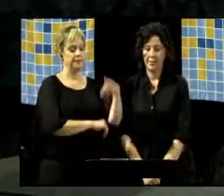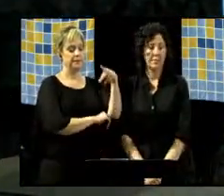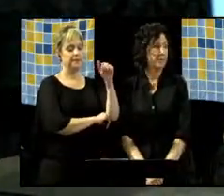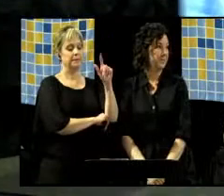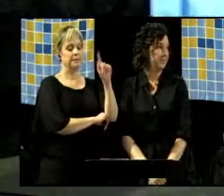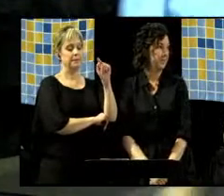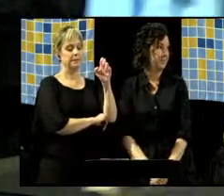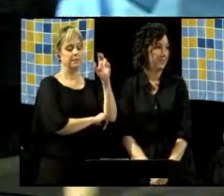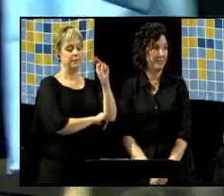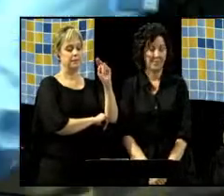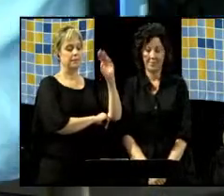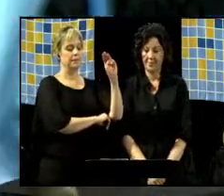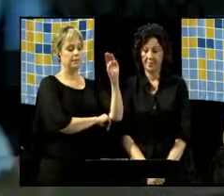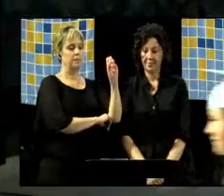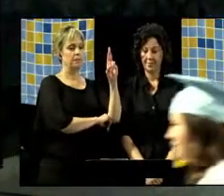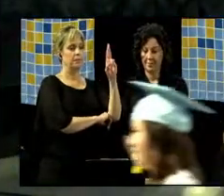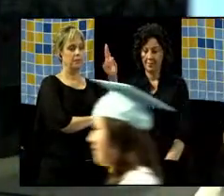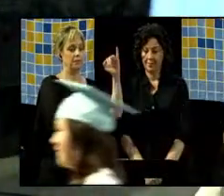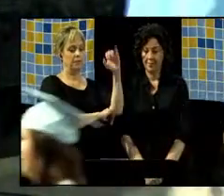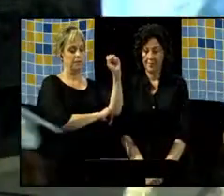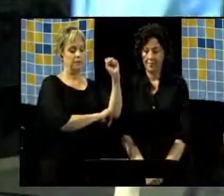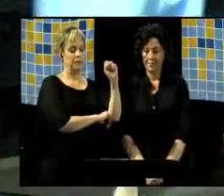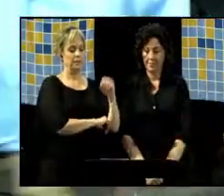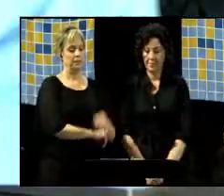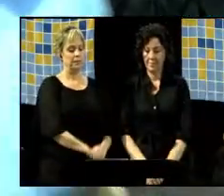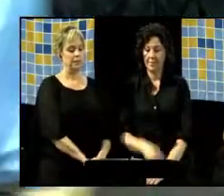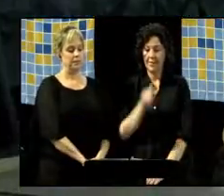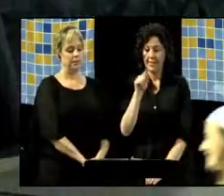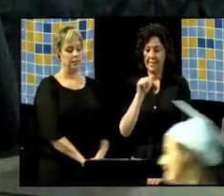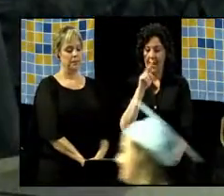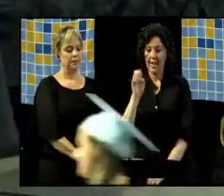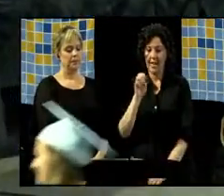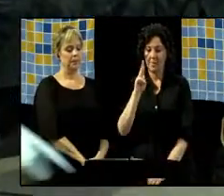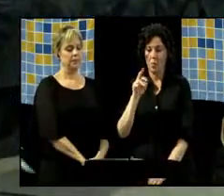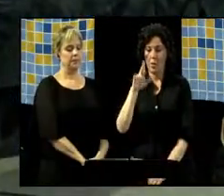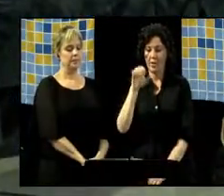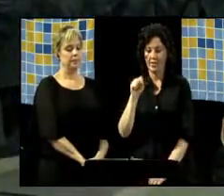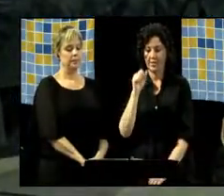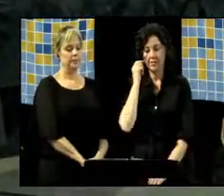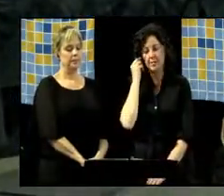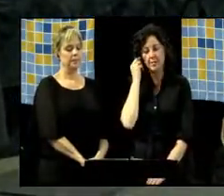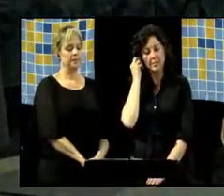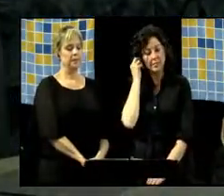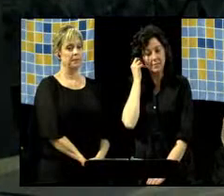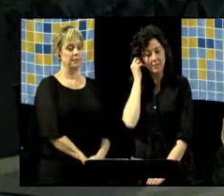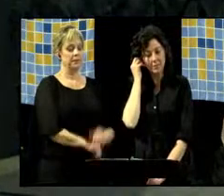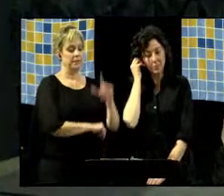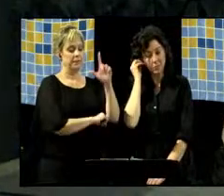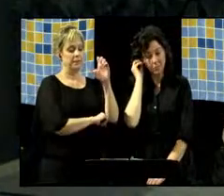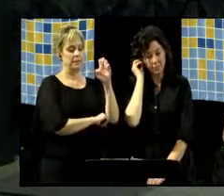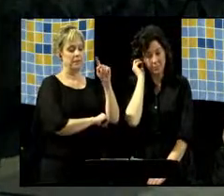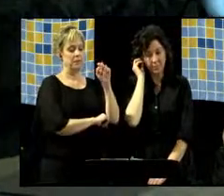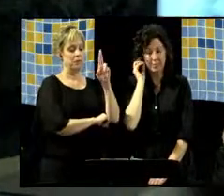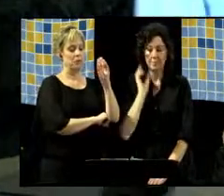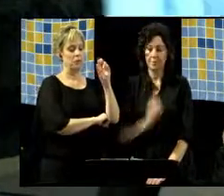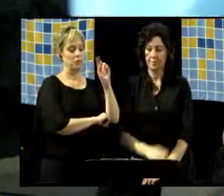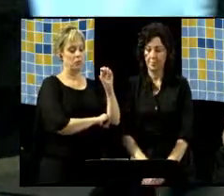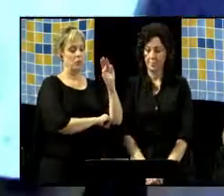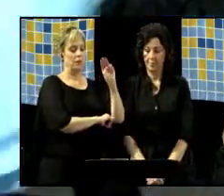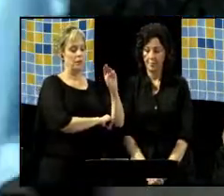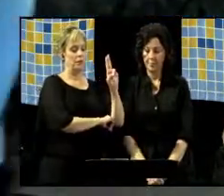Patton James Morris. Zane Garrett Morris. Letron Muldrow.